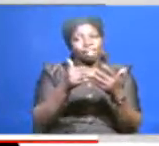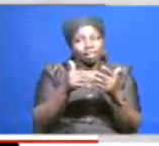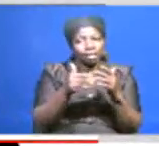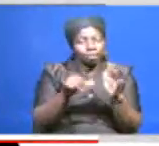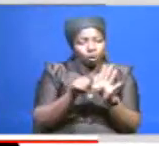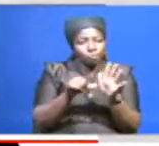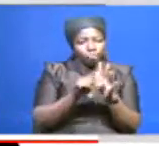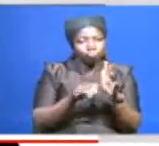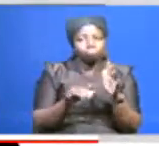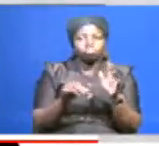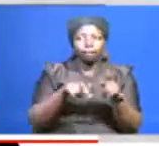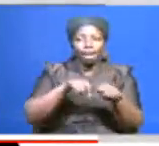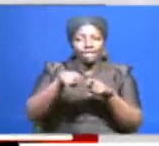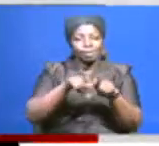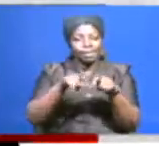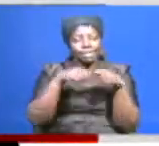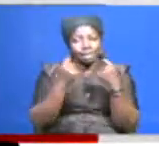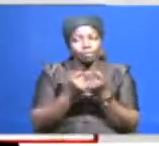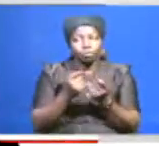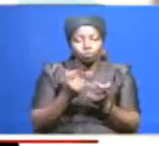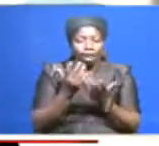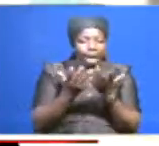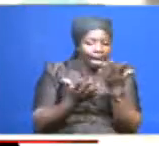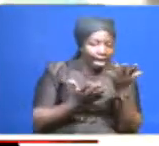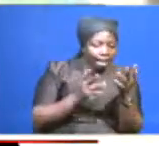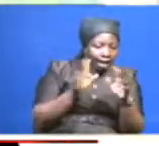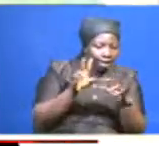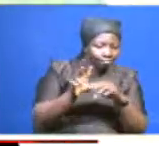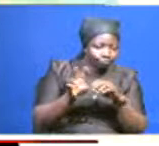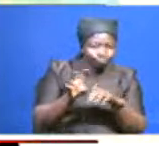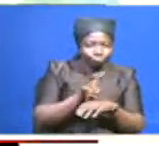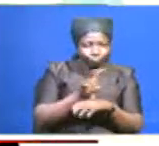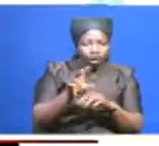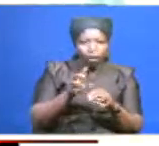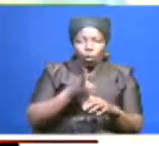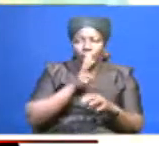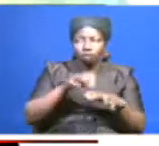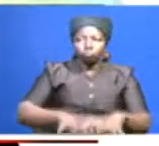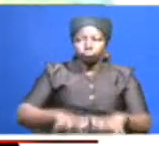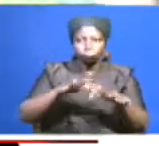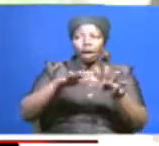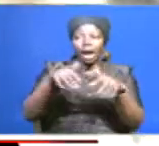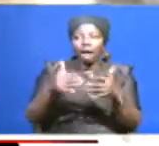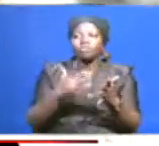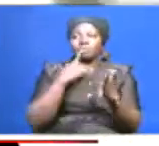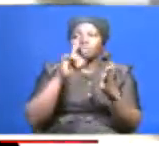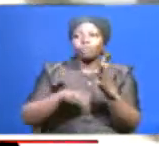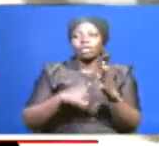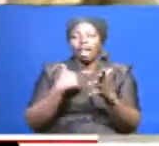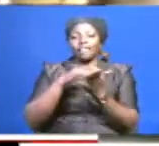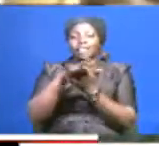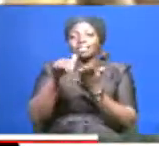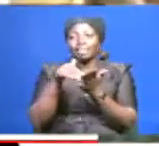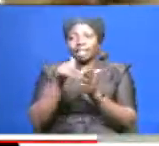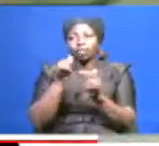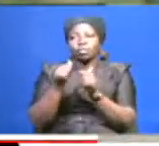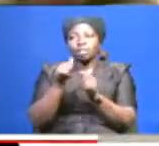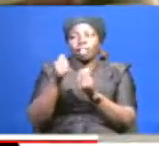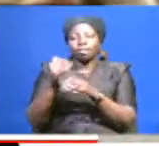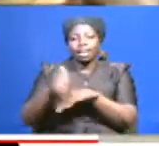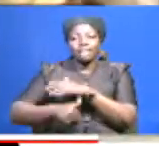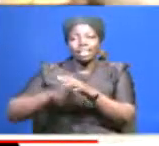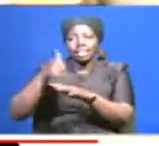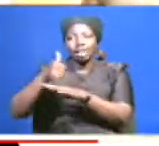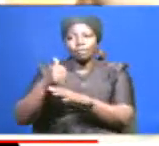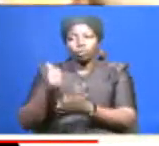the impact of the floods, said evacuation centers have been established at Ombaka and Ogenya to house the affected victims as efforts